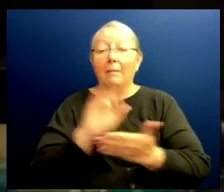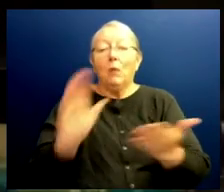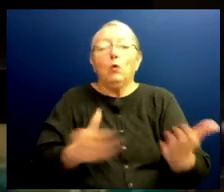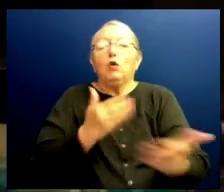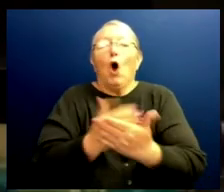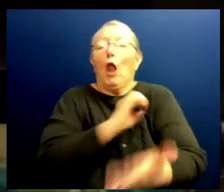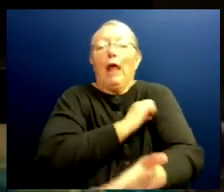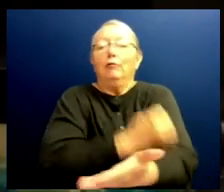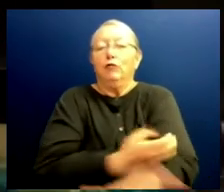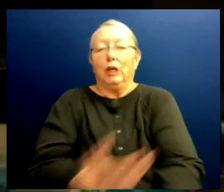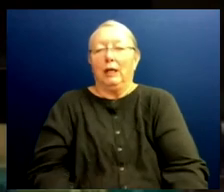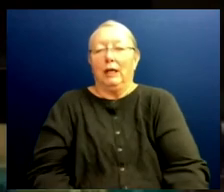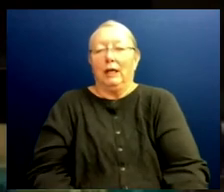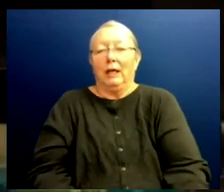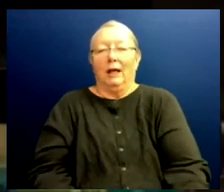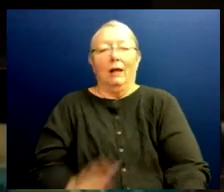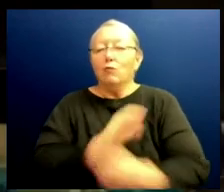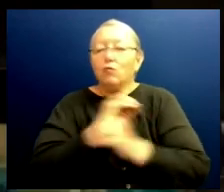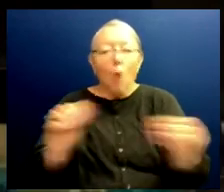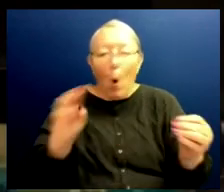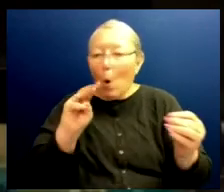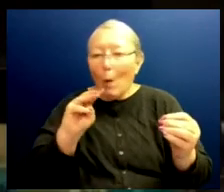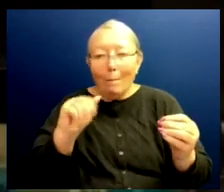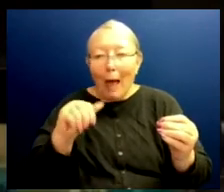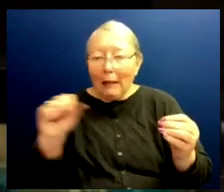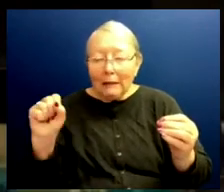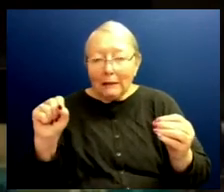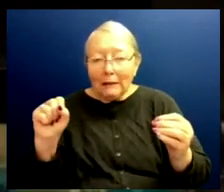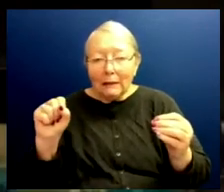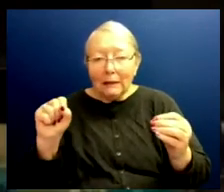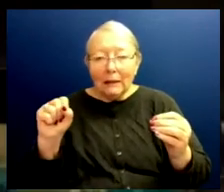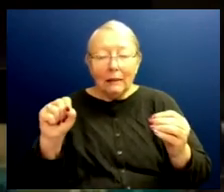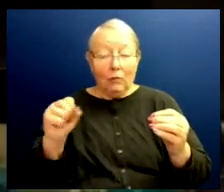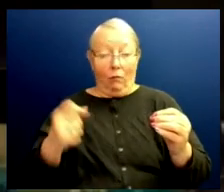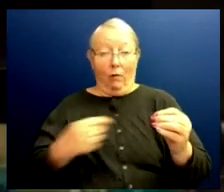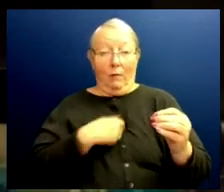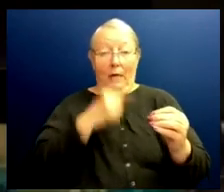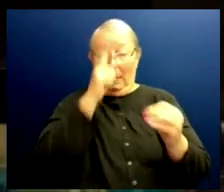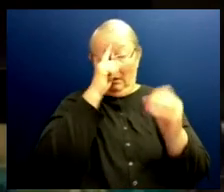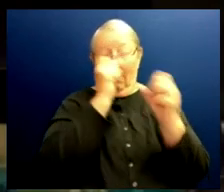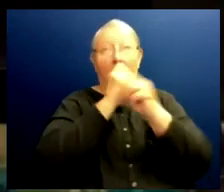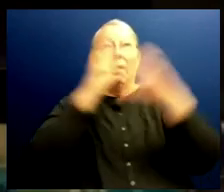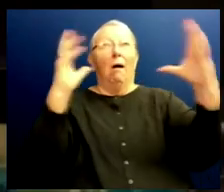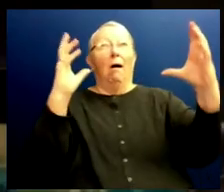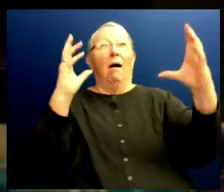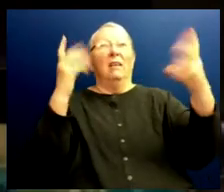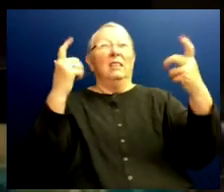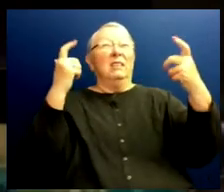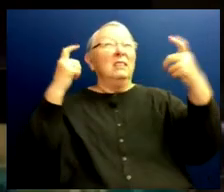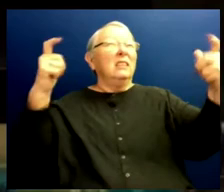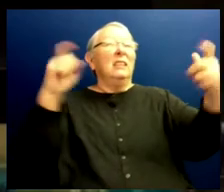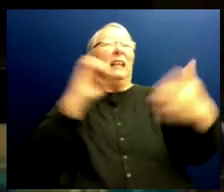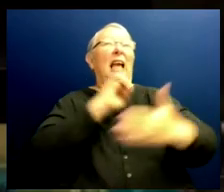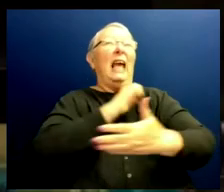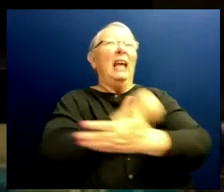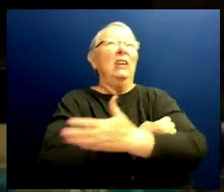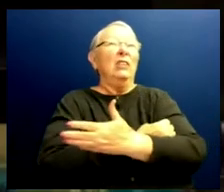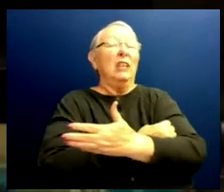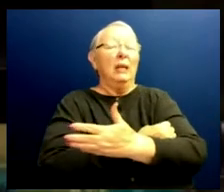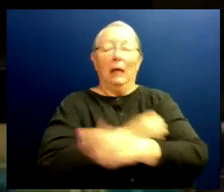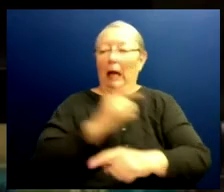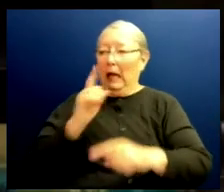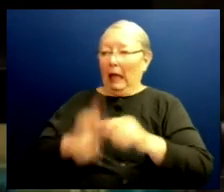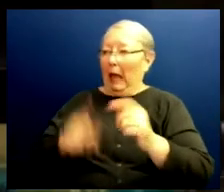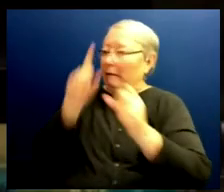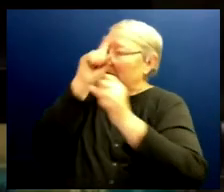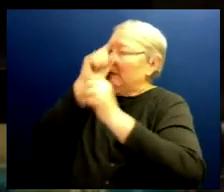to conceive of some incredible amount of energy than there is for mass. We believe